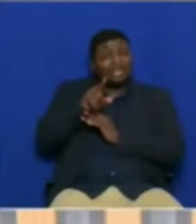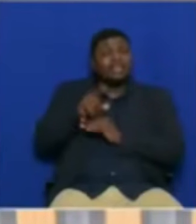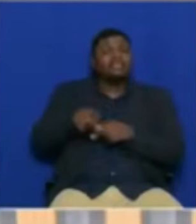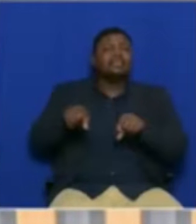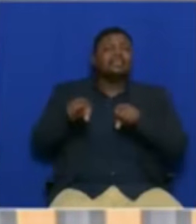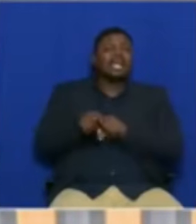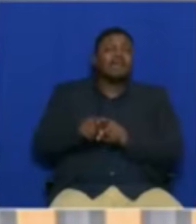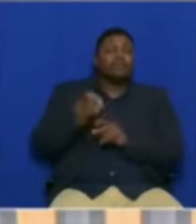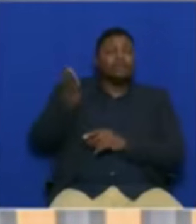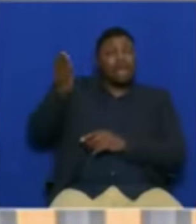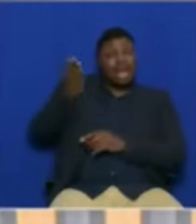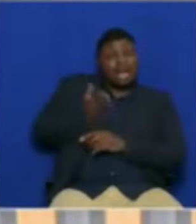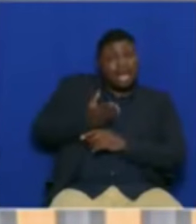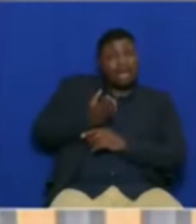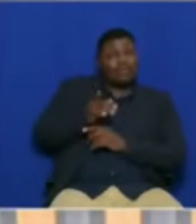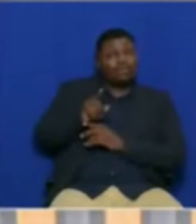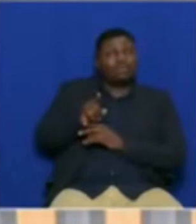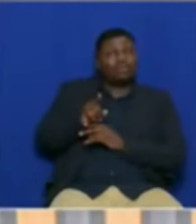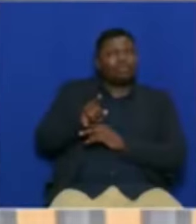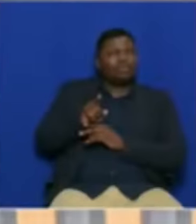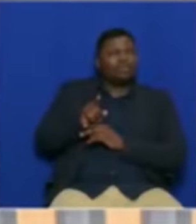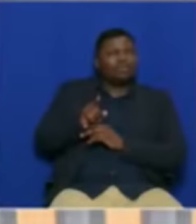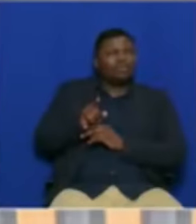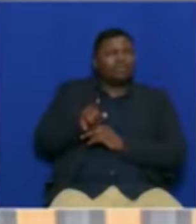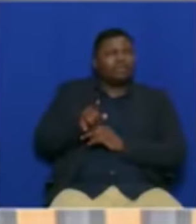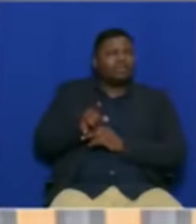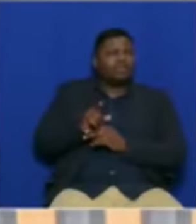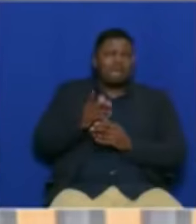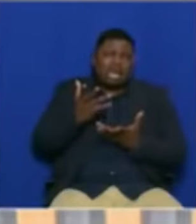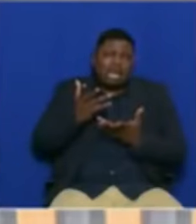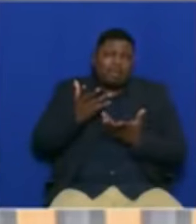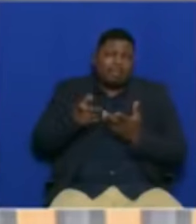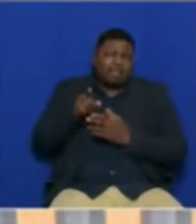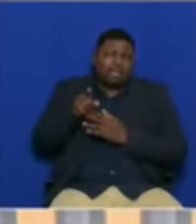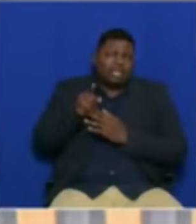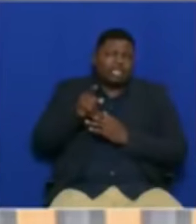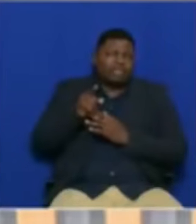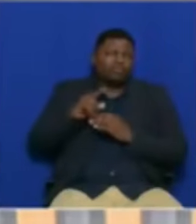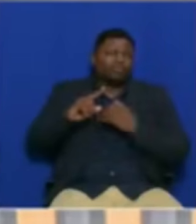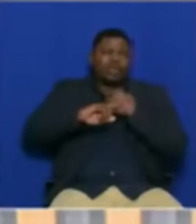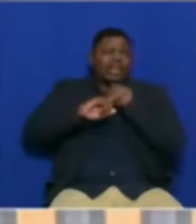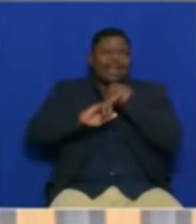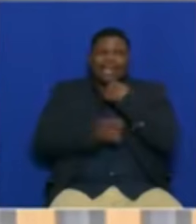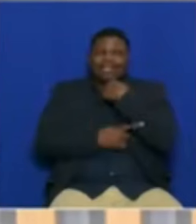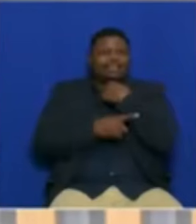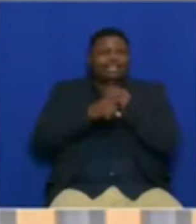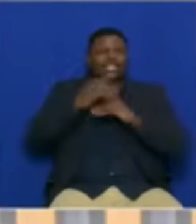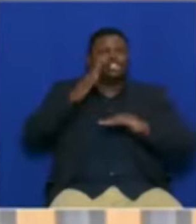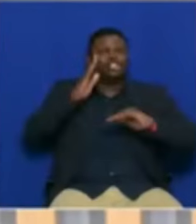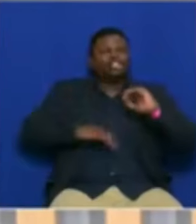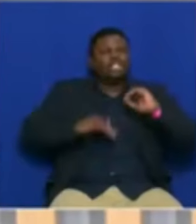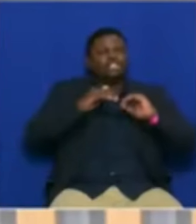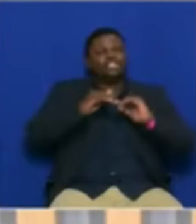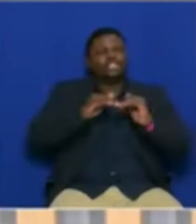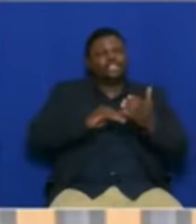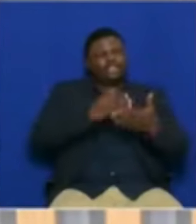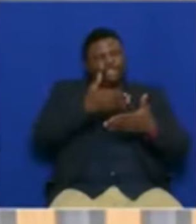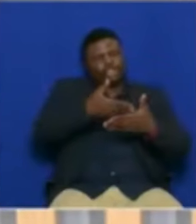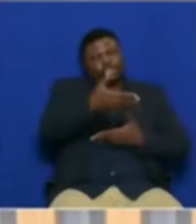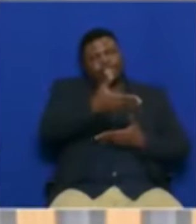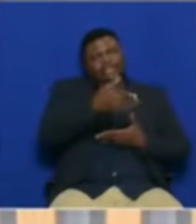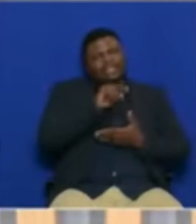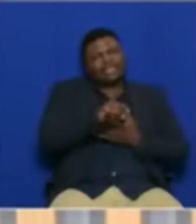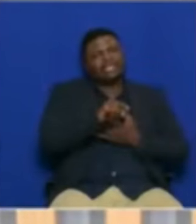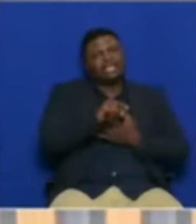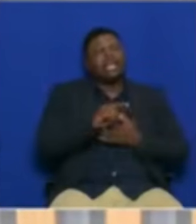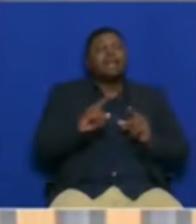not necessarily the final charge sheet, that you would from the onset charge her in your first